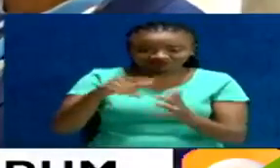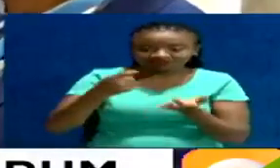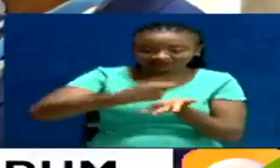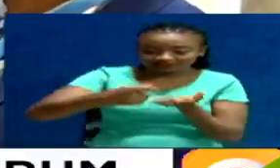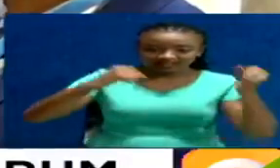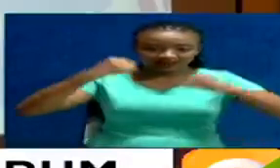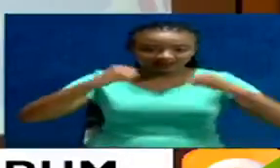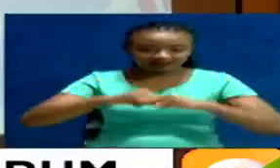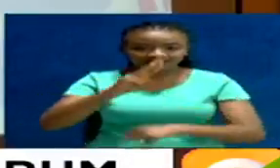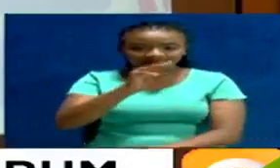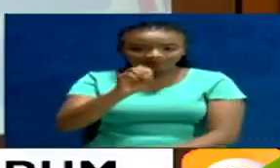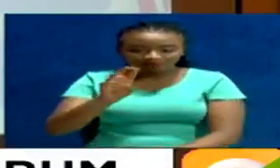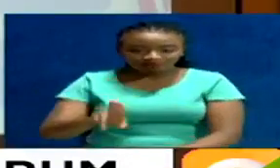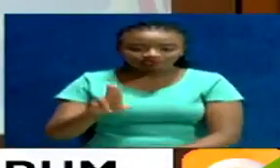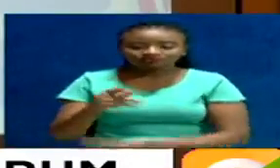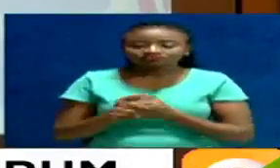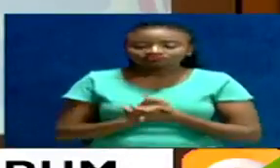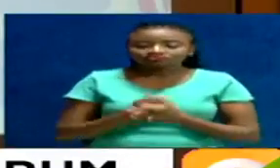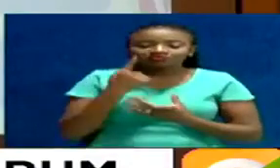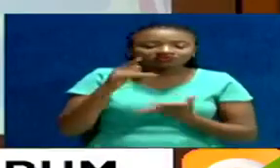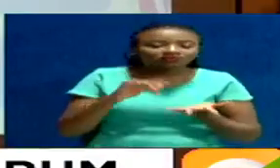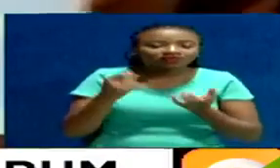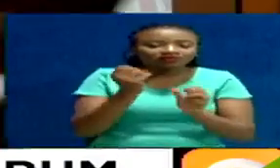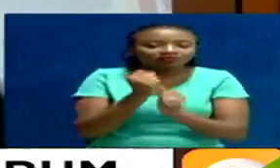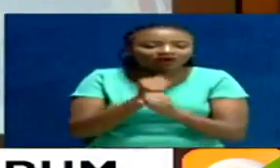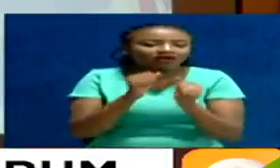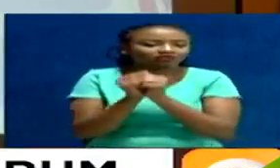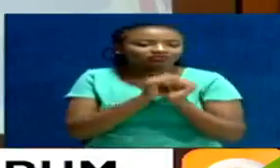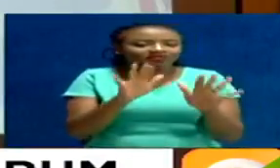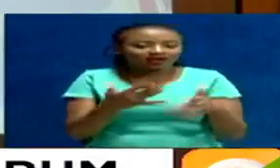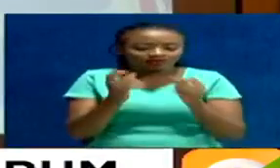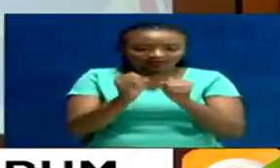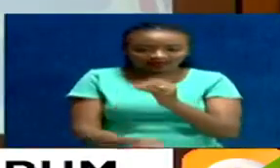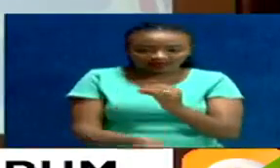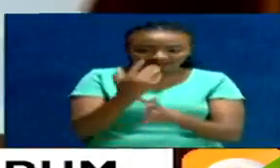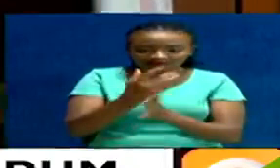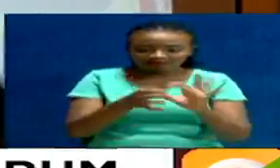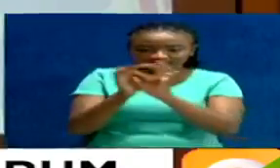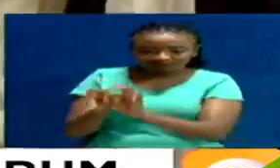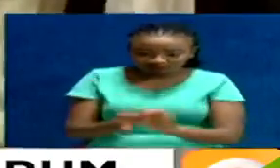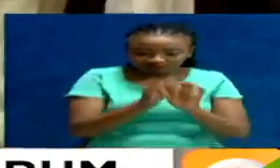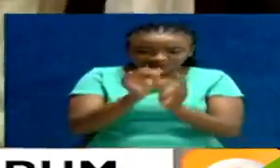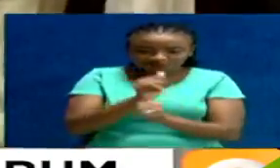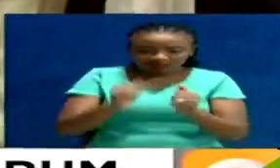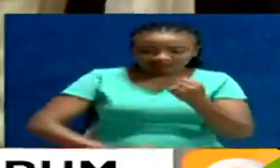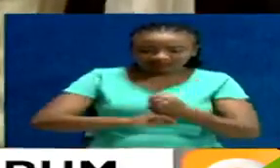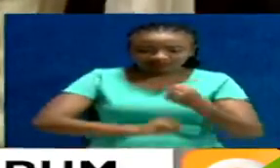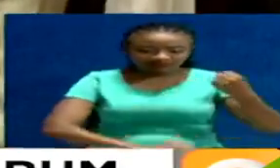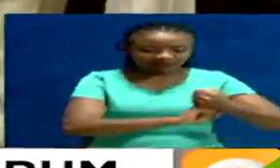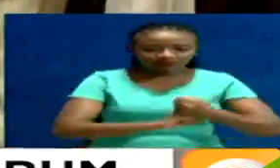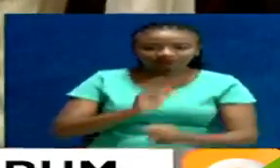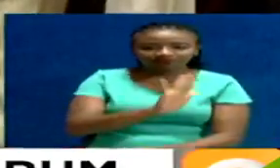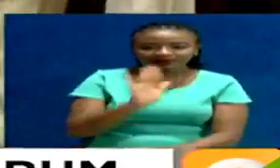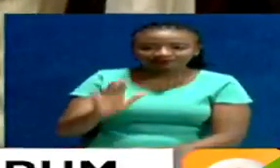of understanding focused on areas of collaboration between the two nations to develop a symbiotic relationship that will boost both